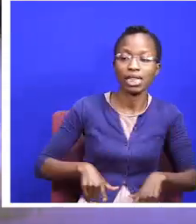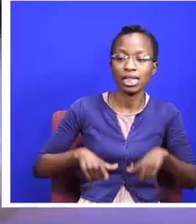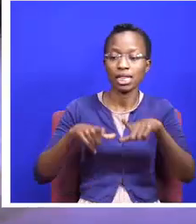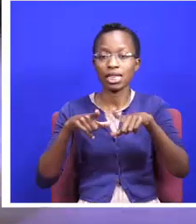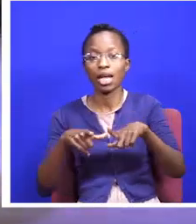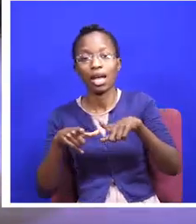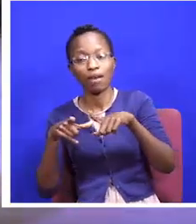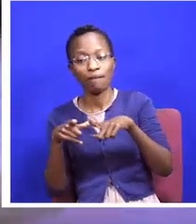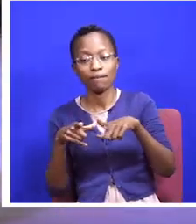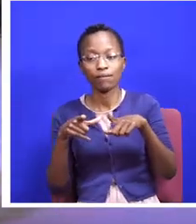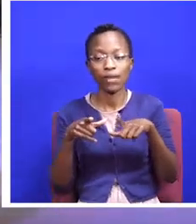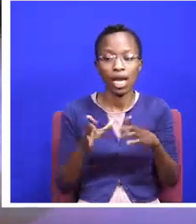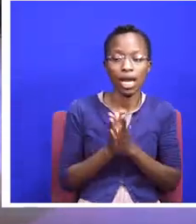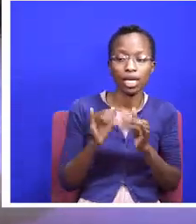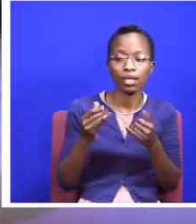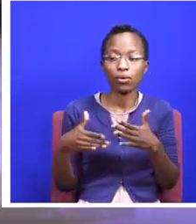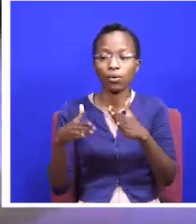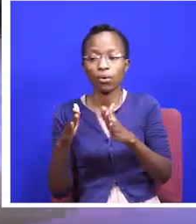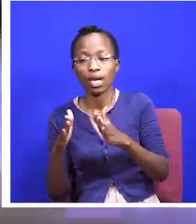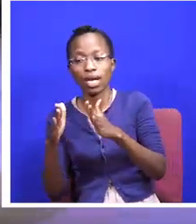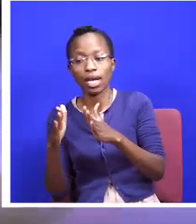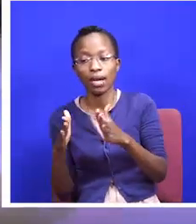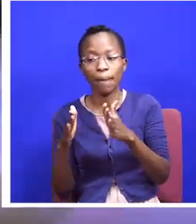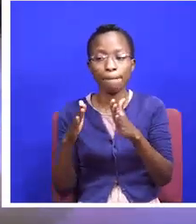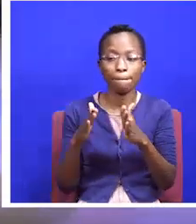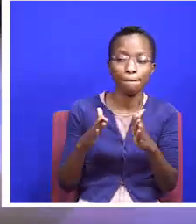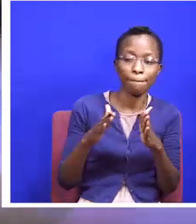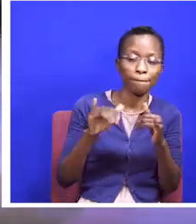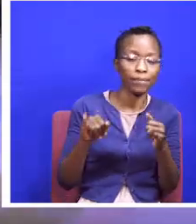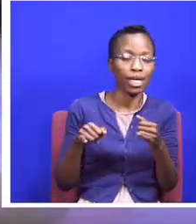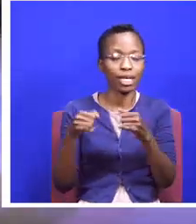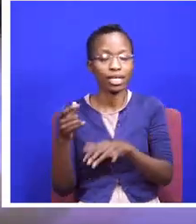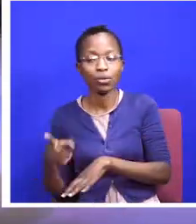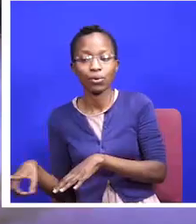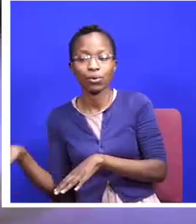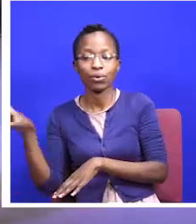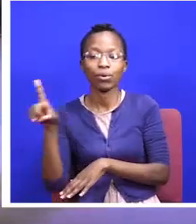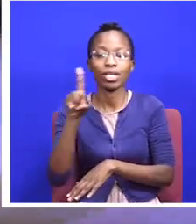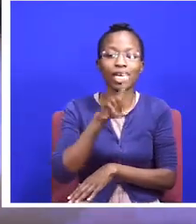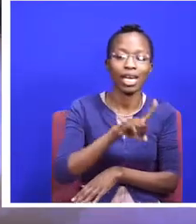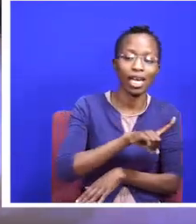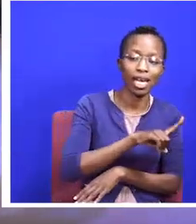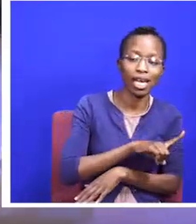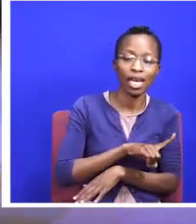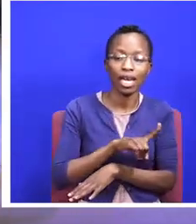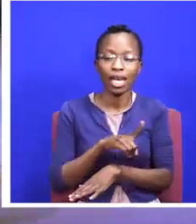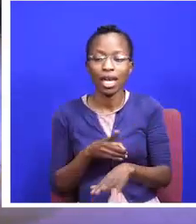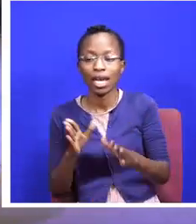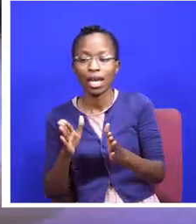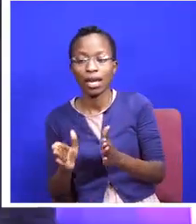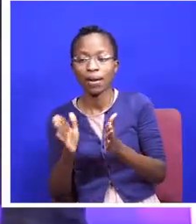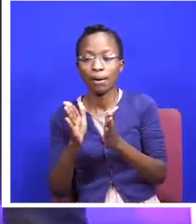changed. You showed me life, a new horizon, a silver lining,